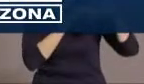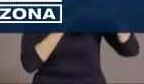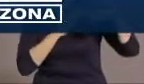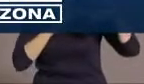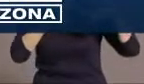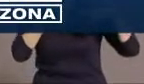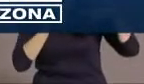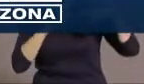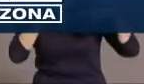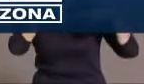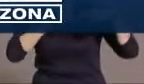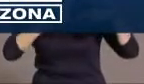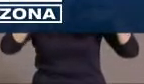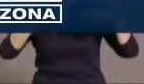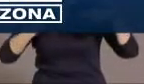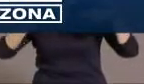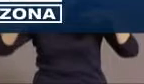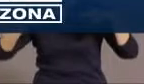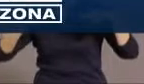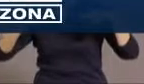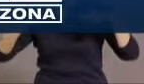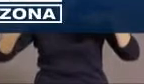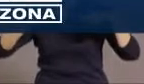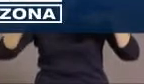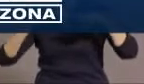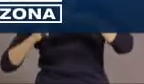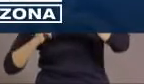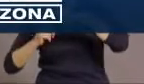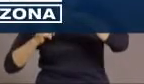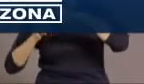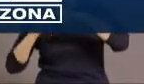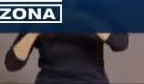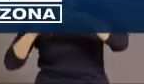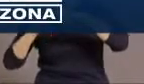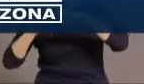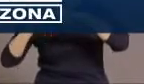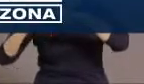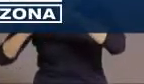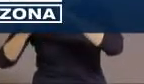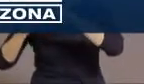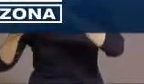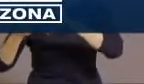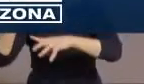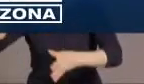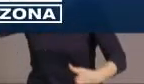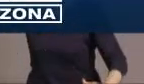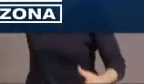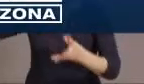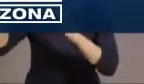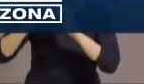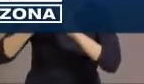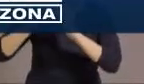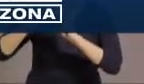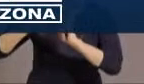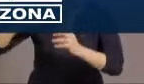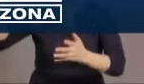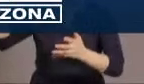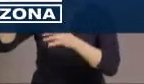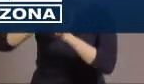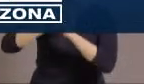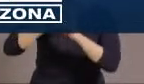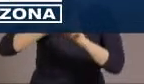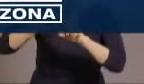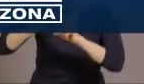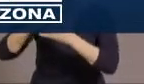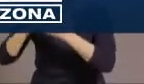pandemic is our percent positivity based on the total number of tests performed, because many Arizonans are getting multiple tests or